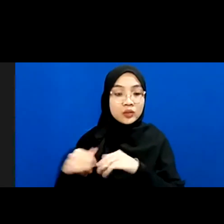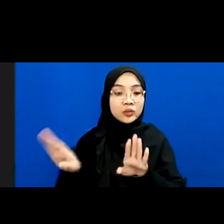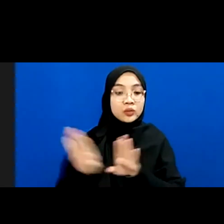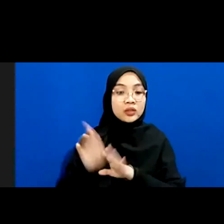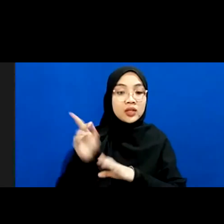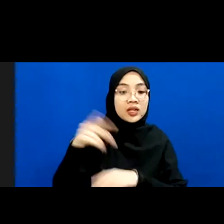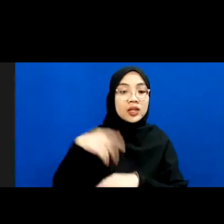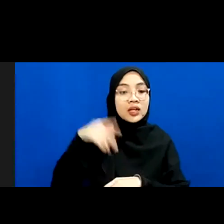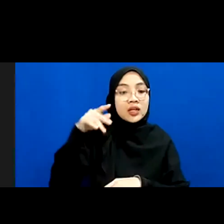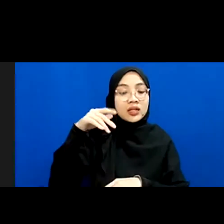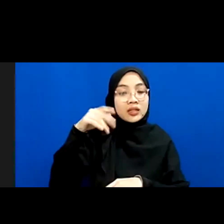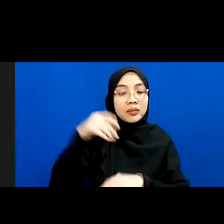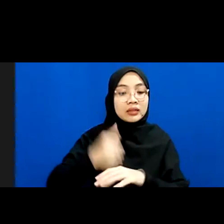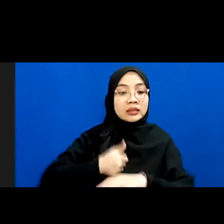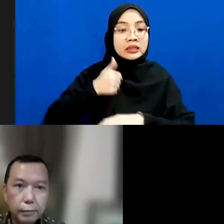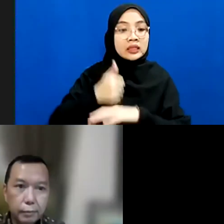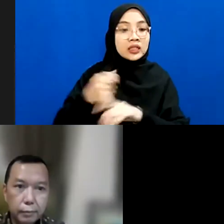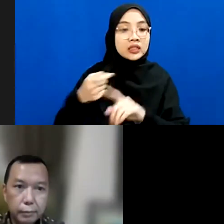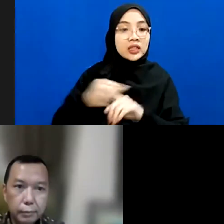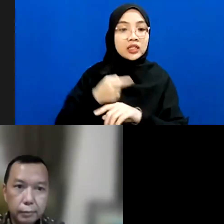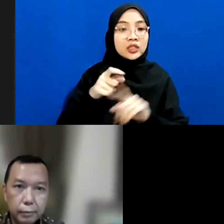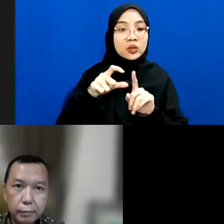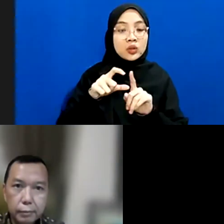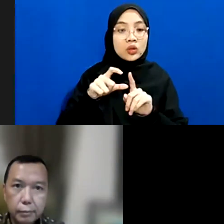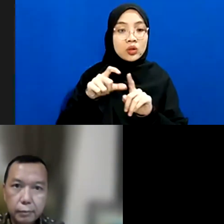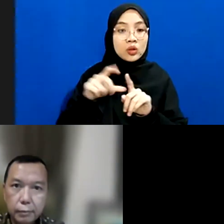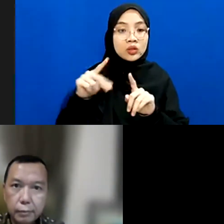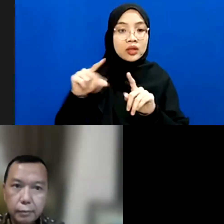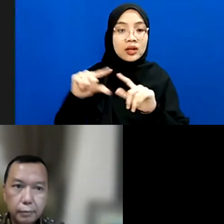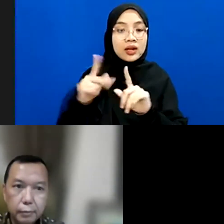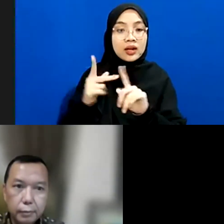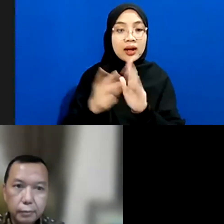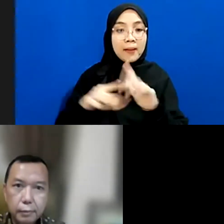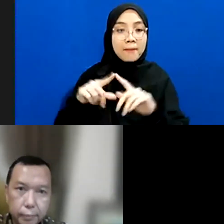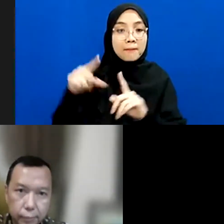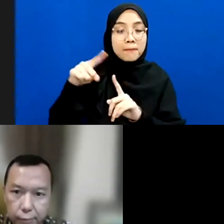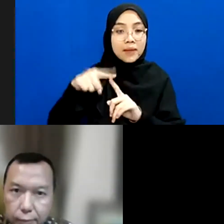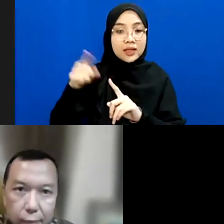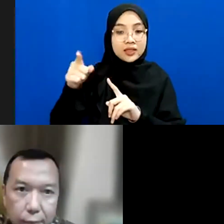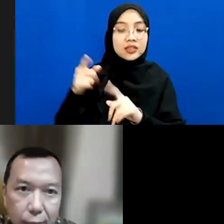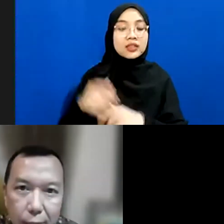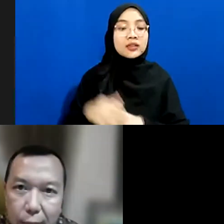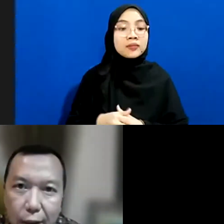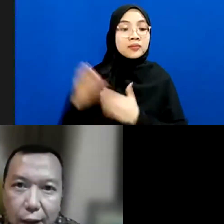which is Dr. Rahmat Hidayat, Doctor of Philosophy, to share a closing statement for this summer course.